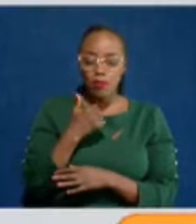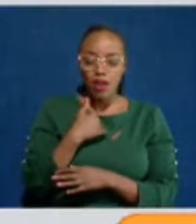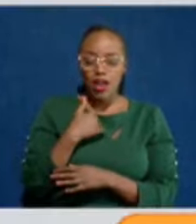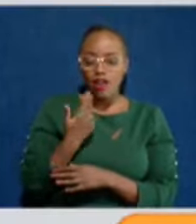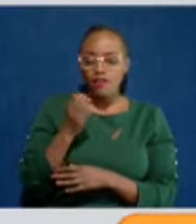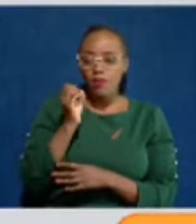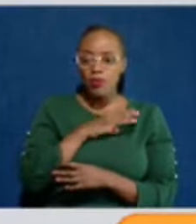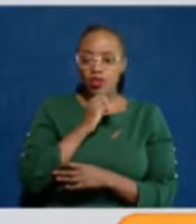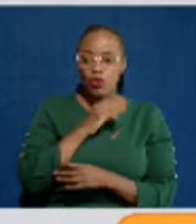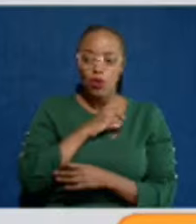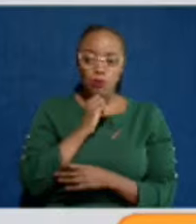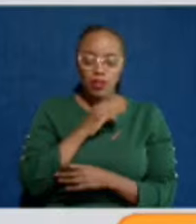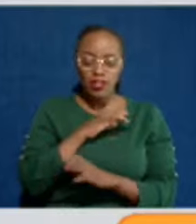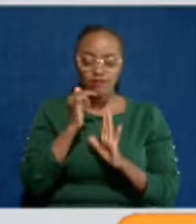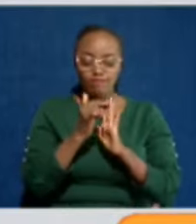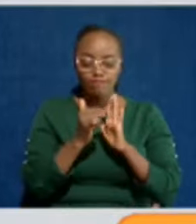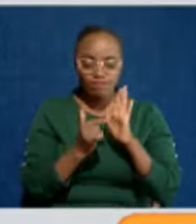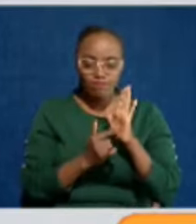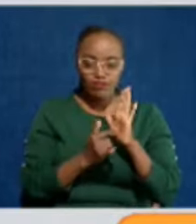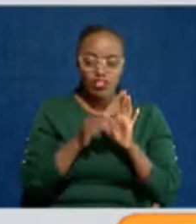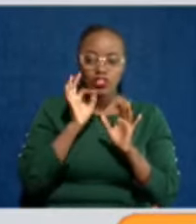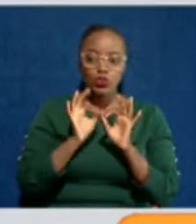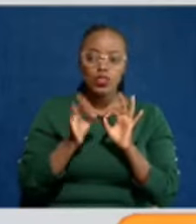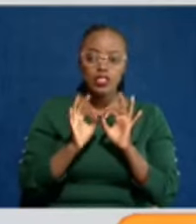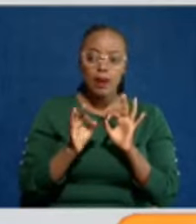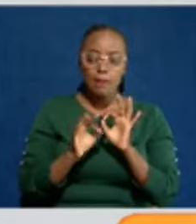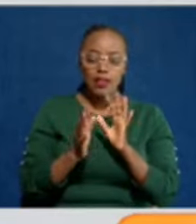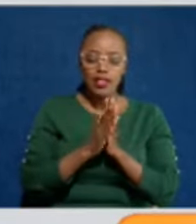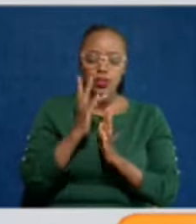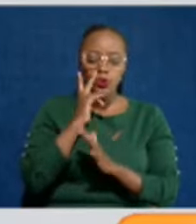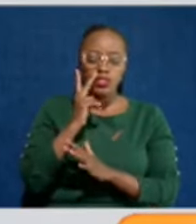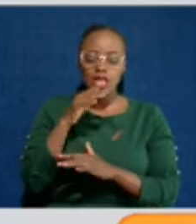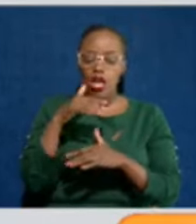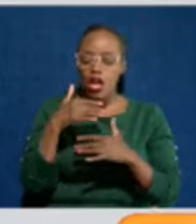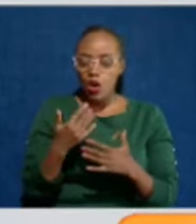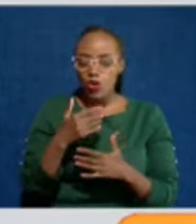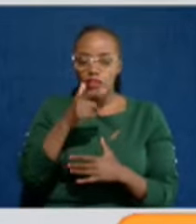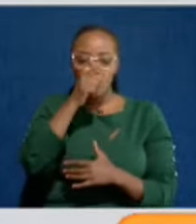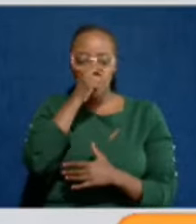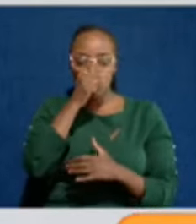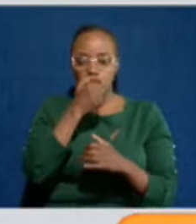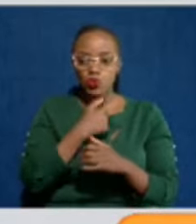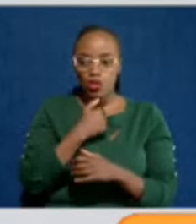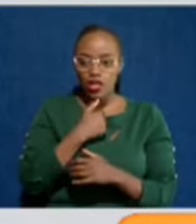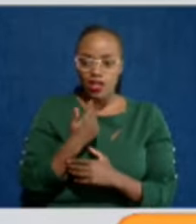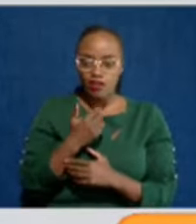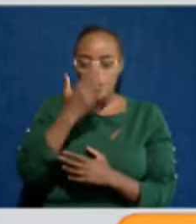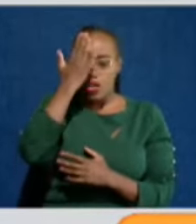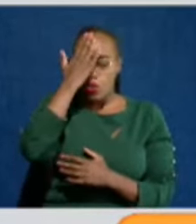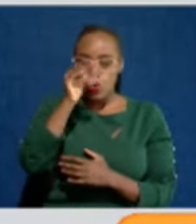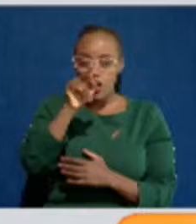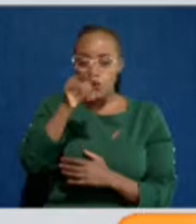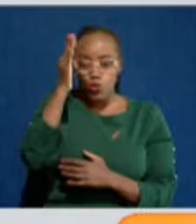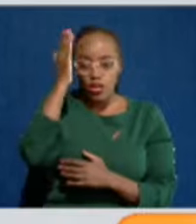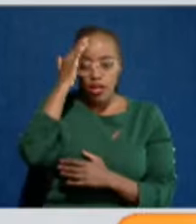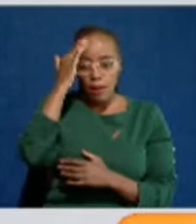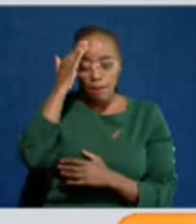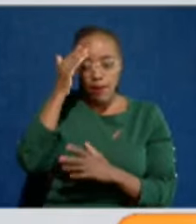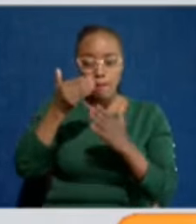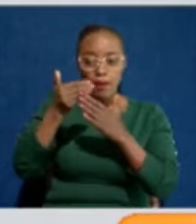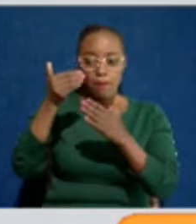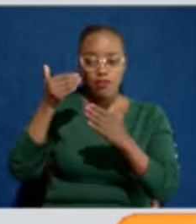grievances were being directed at to interpret it and proceed as they wished. Because remember,